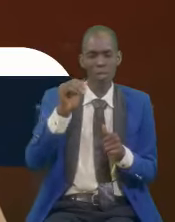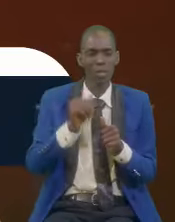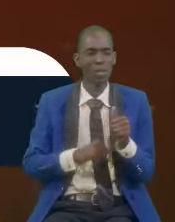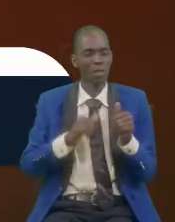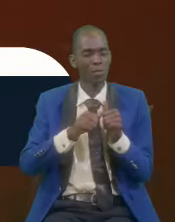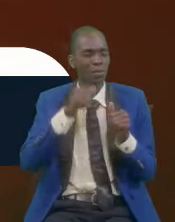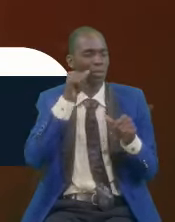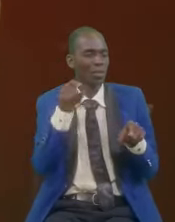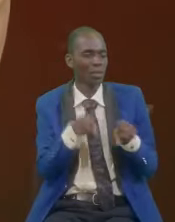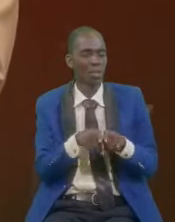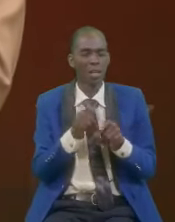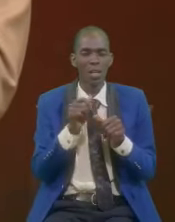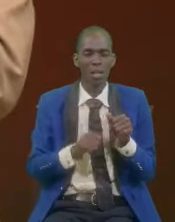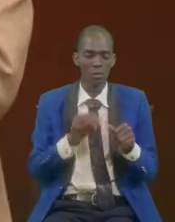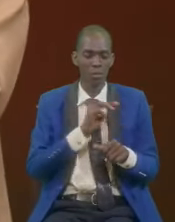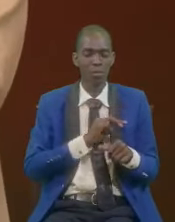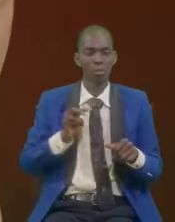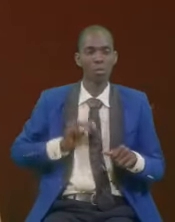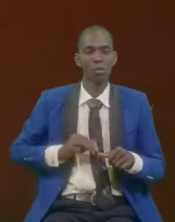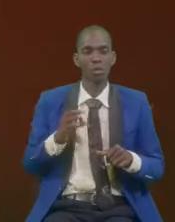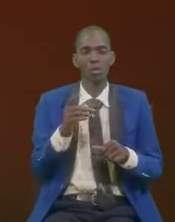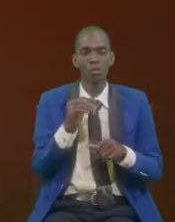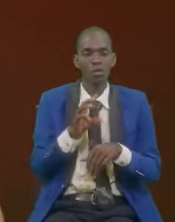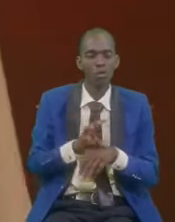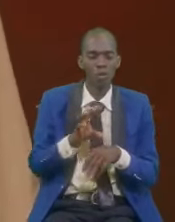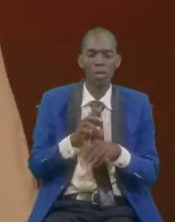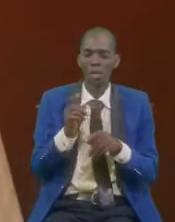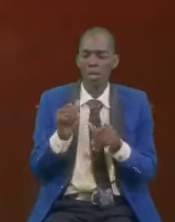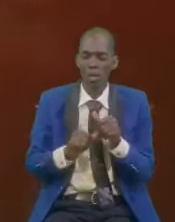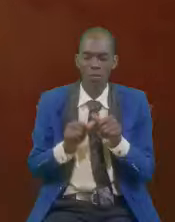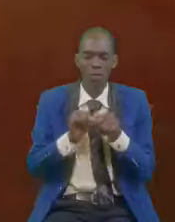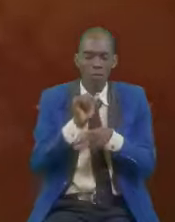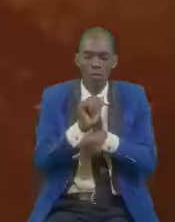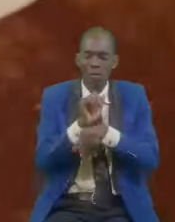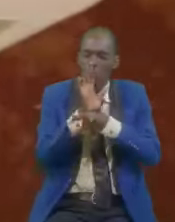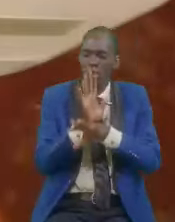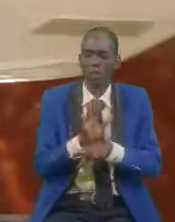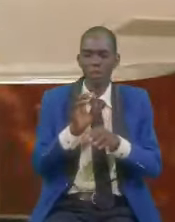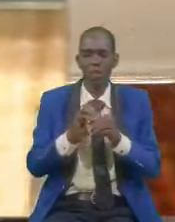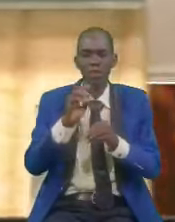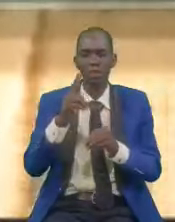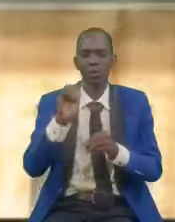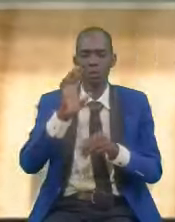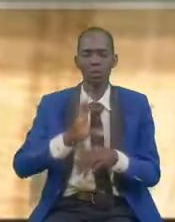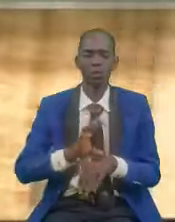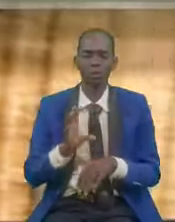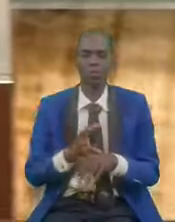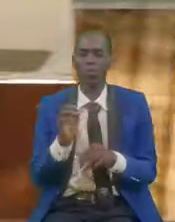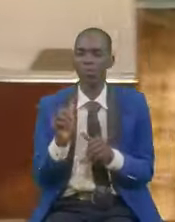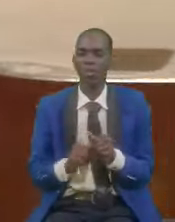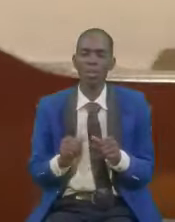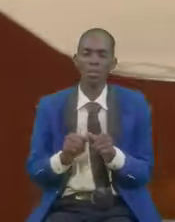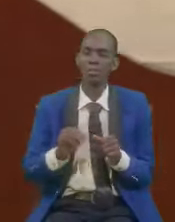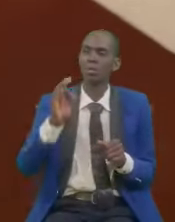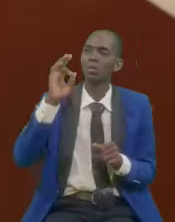every member of the church, every worker in the church, every